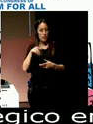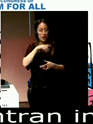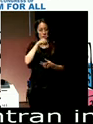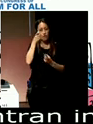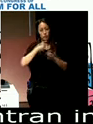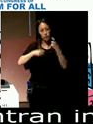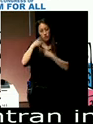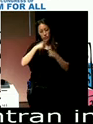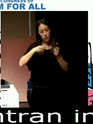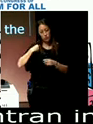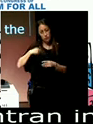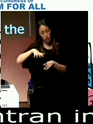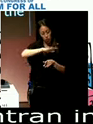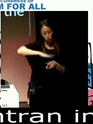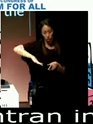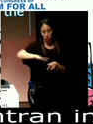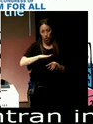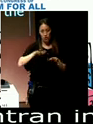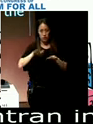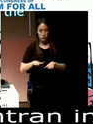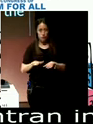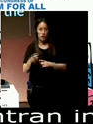And using the app,